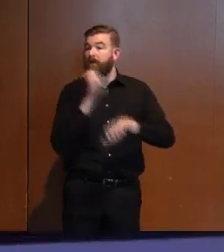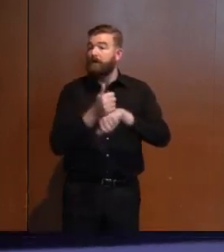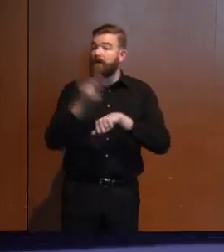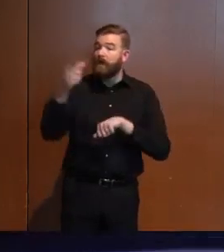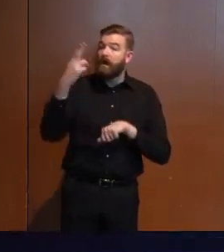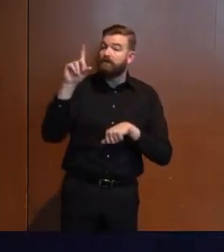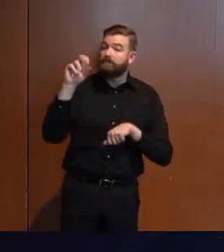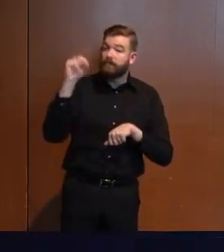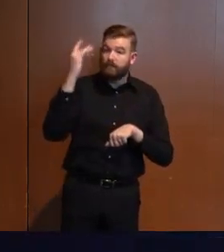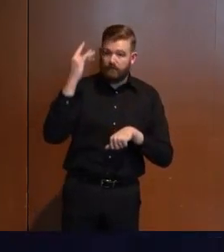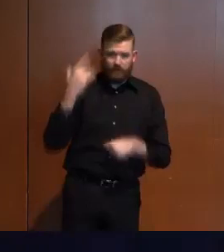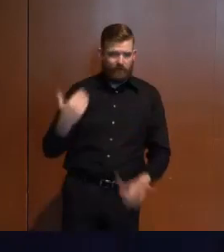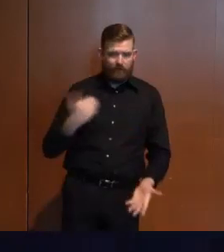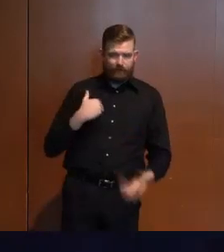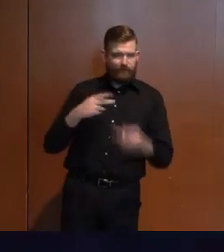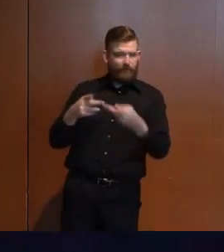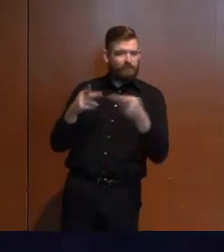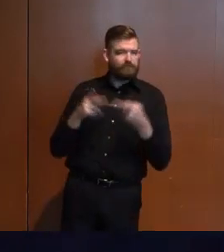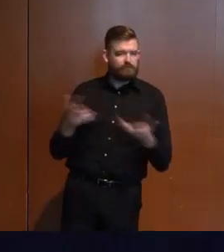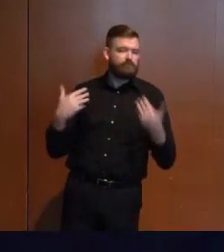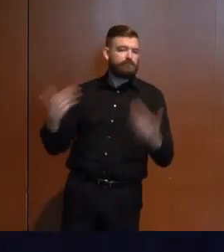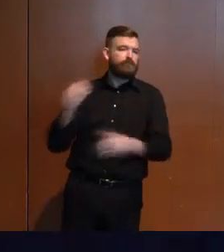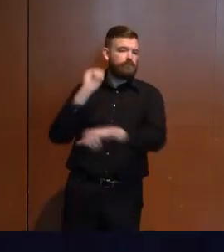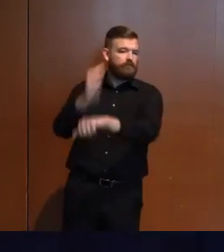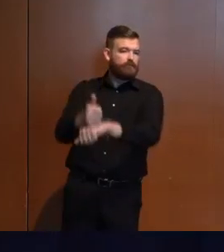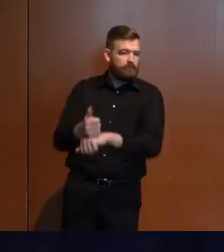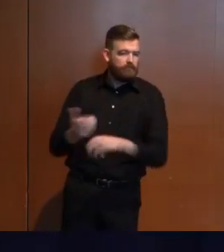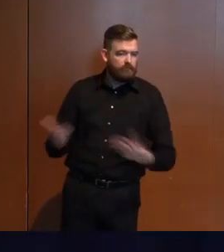if I'm not mistaken, Carl. That's what offers it as such a